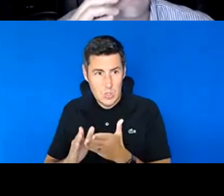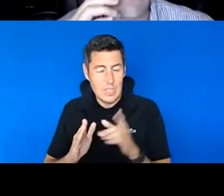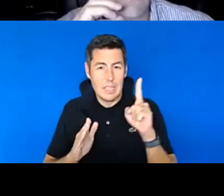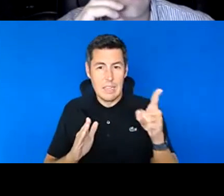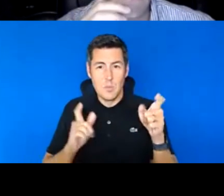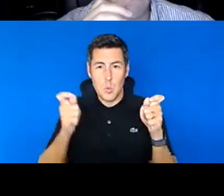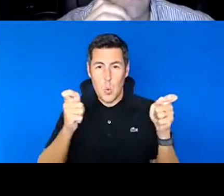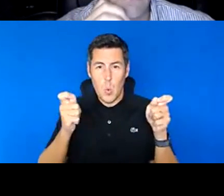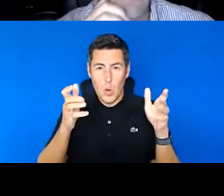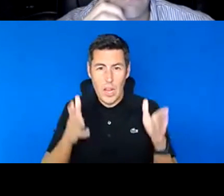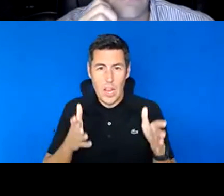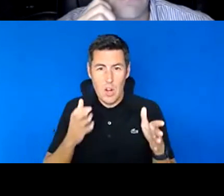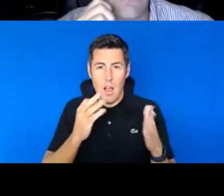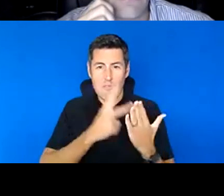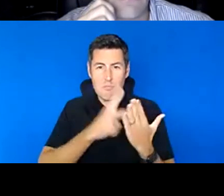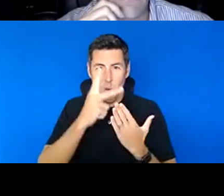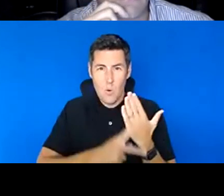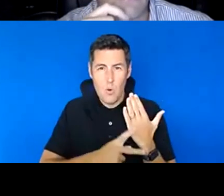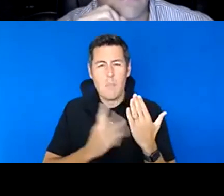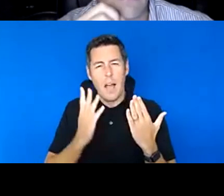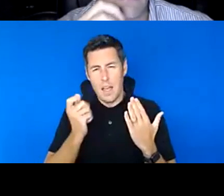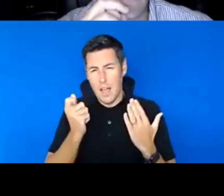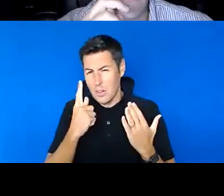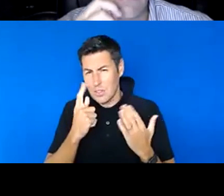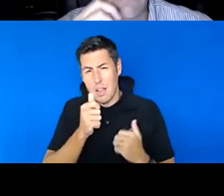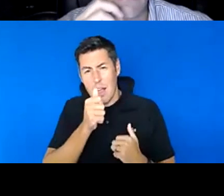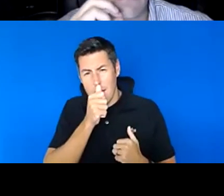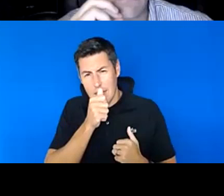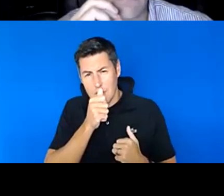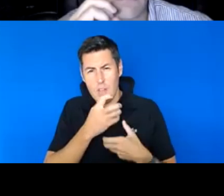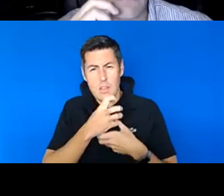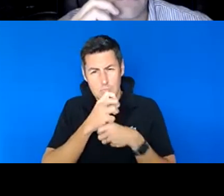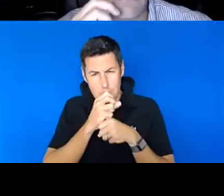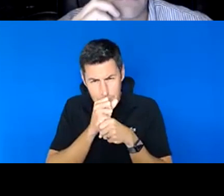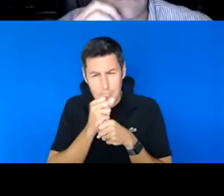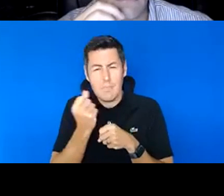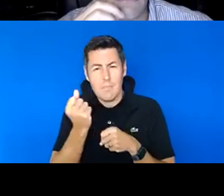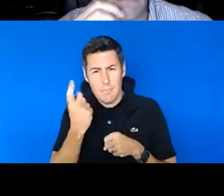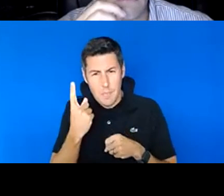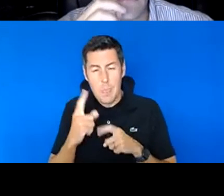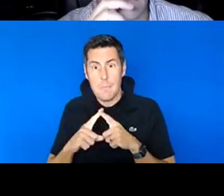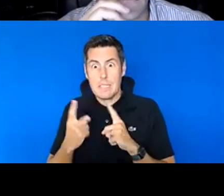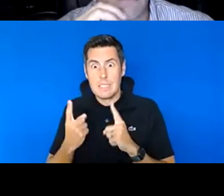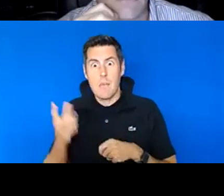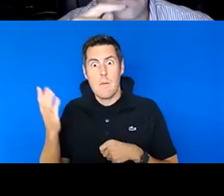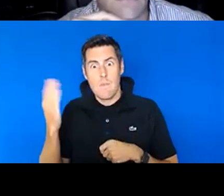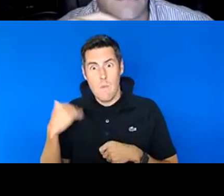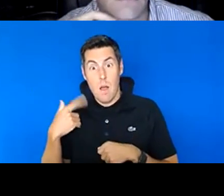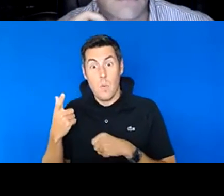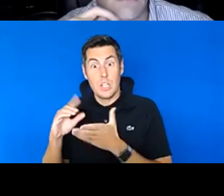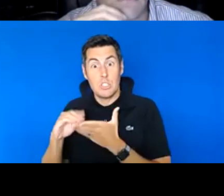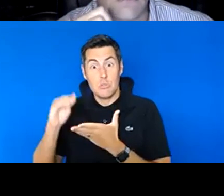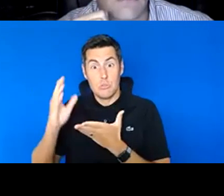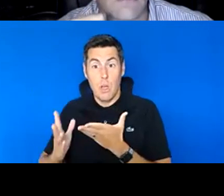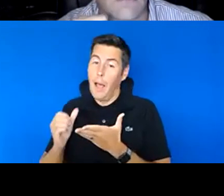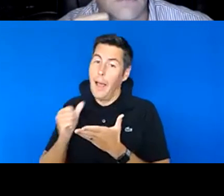confidentiality and everything else like that. But I do want to just put it on everyone's radar that has come up in the past where students may not be